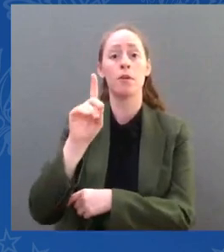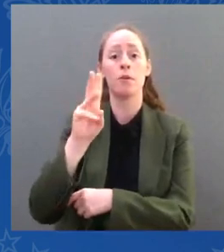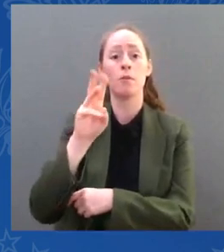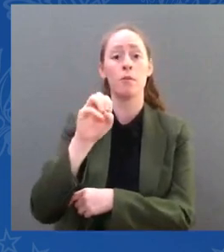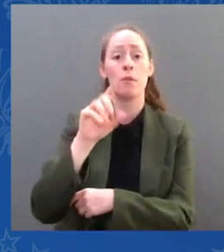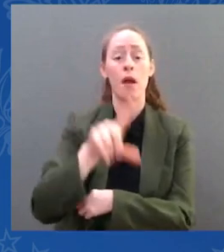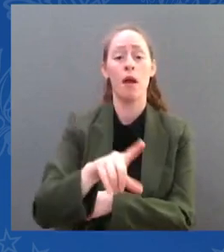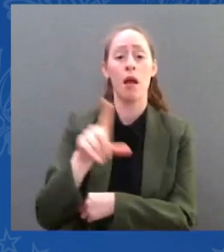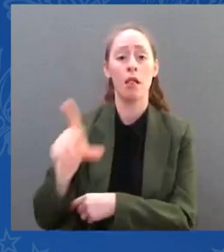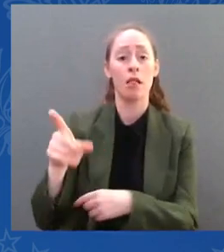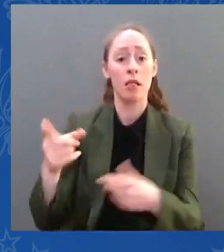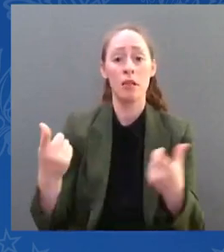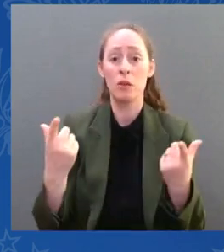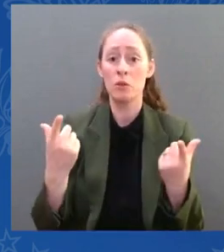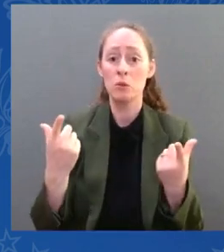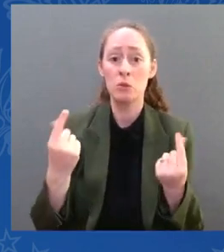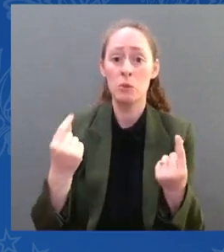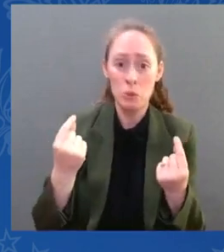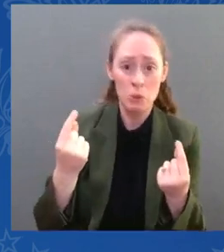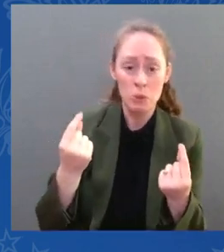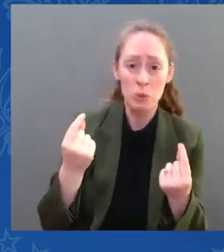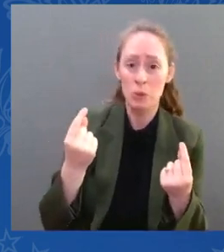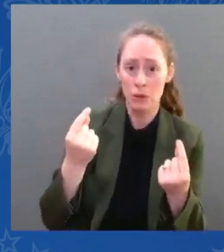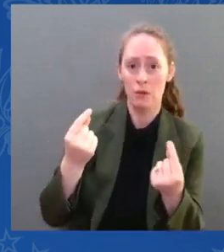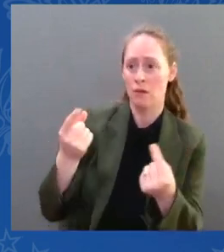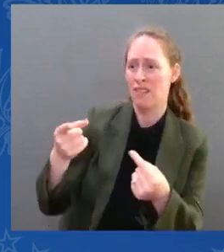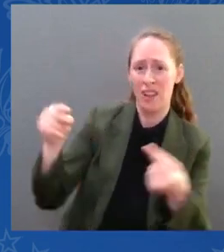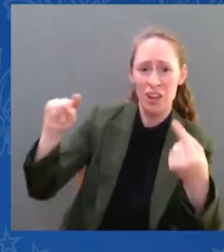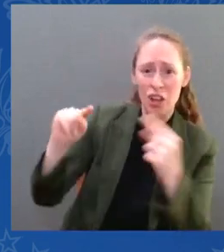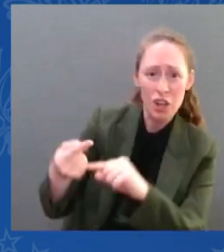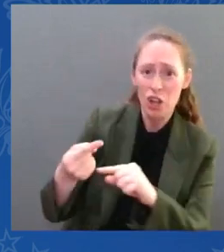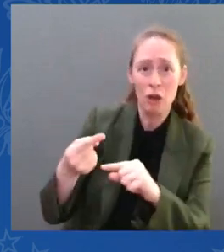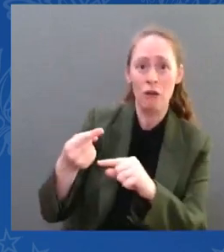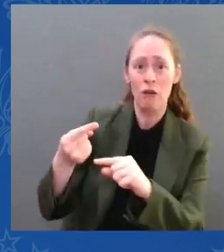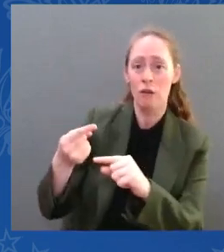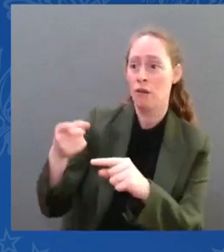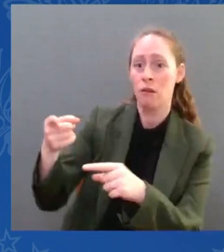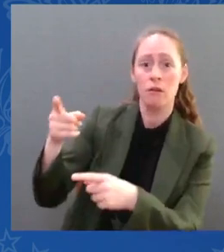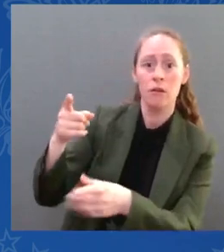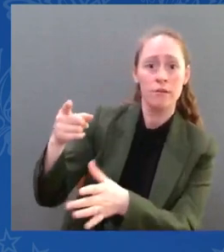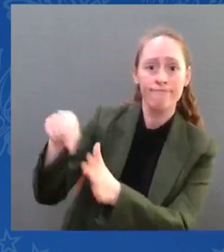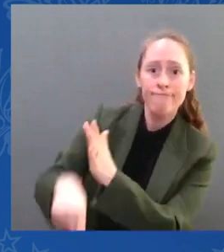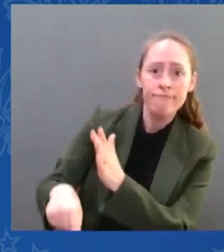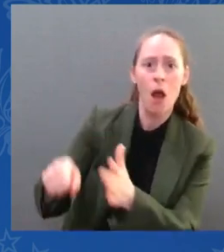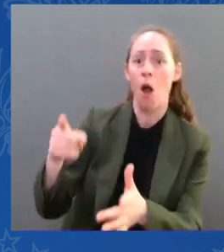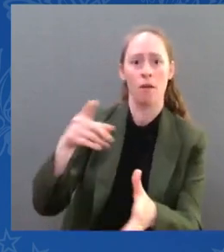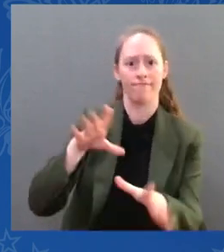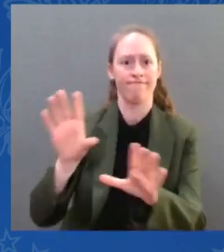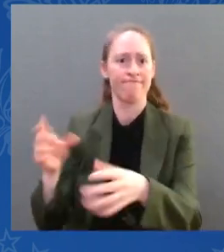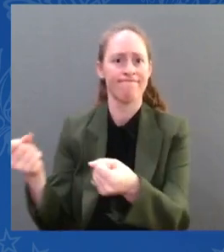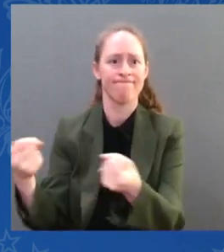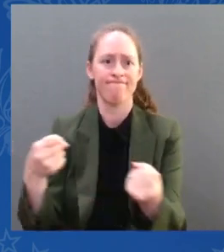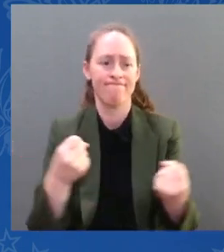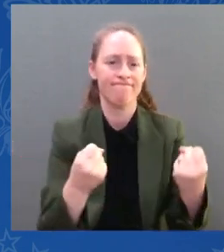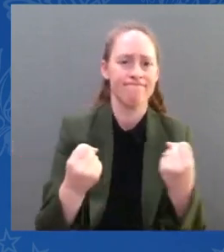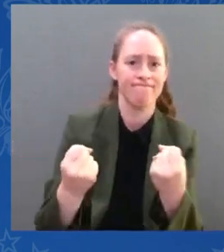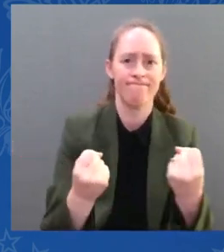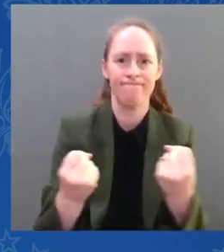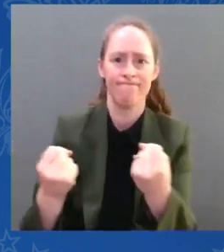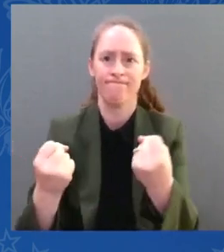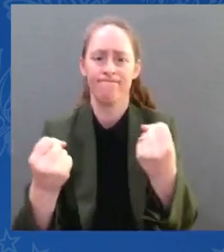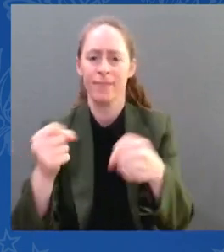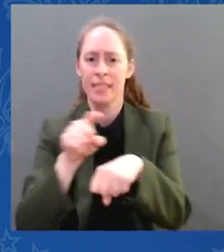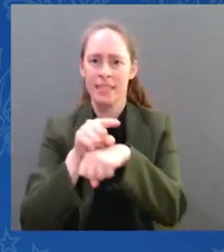on the first line of defense, so Birdwell stood in his commander's hatch at times, half exposed, at